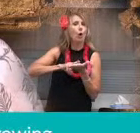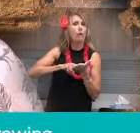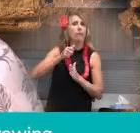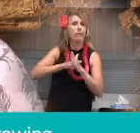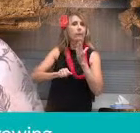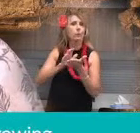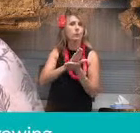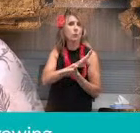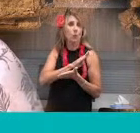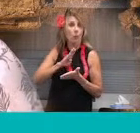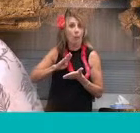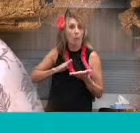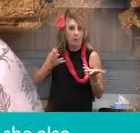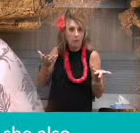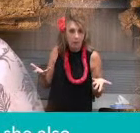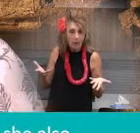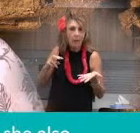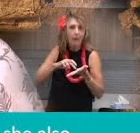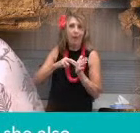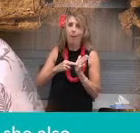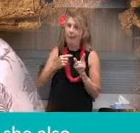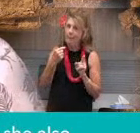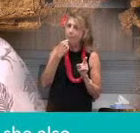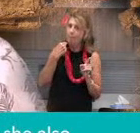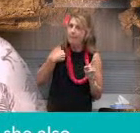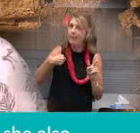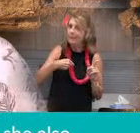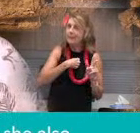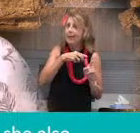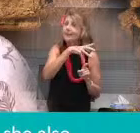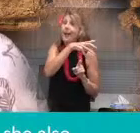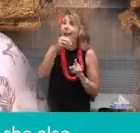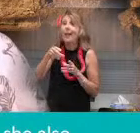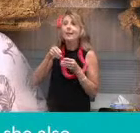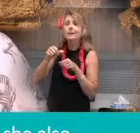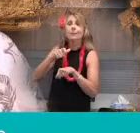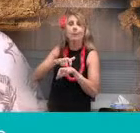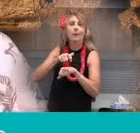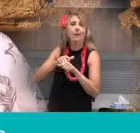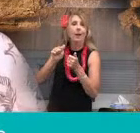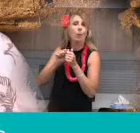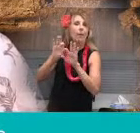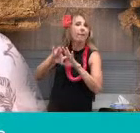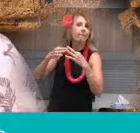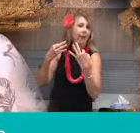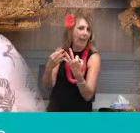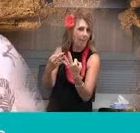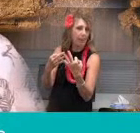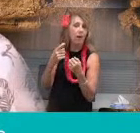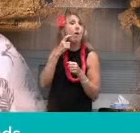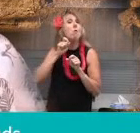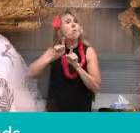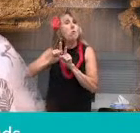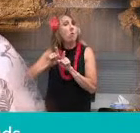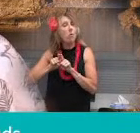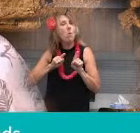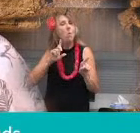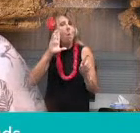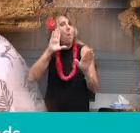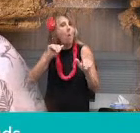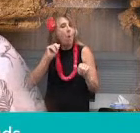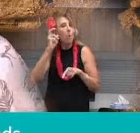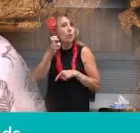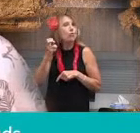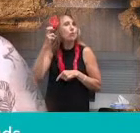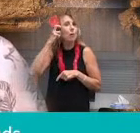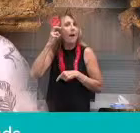And spending time with her growing family, especially her new grandbabies. She also hopes to fit in some time to travel to the